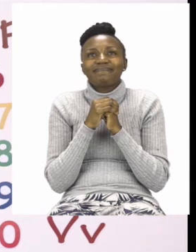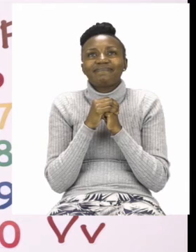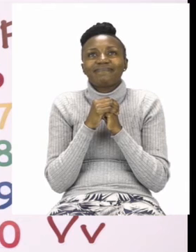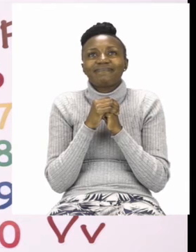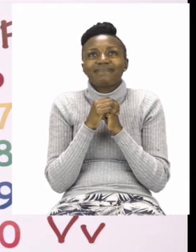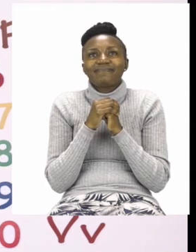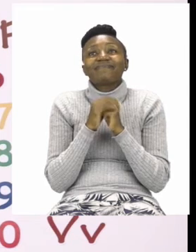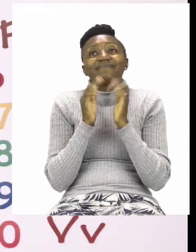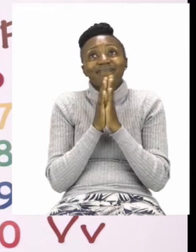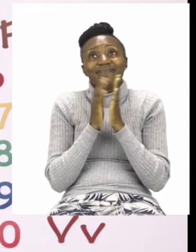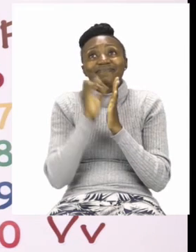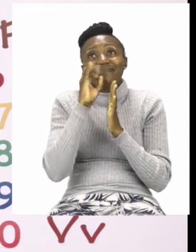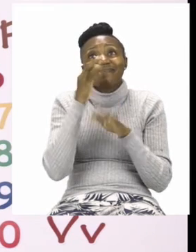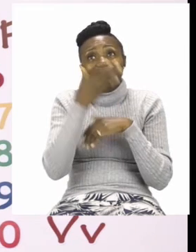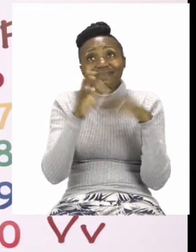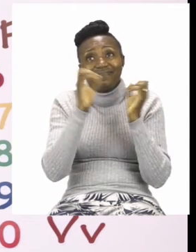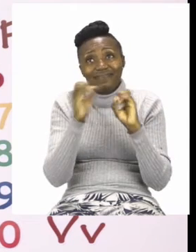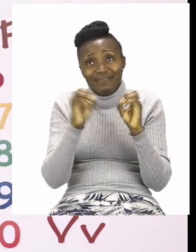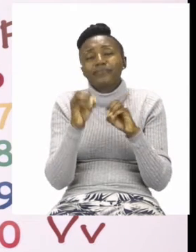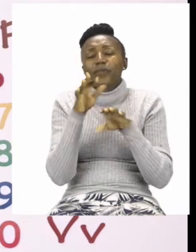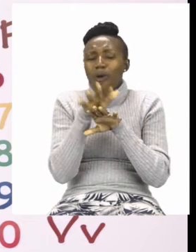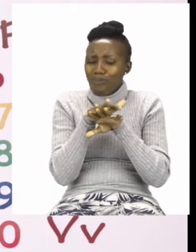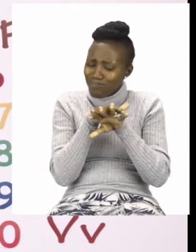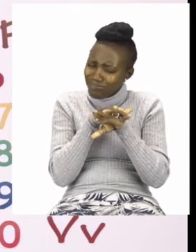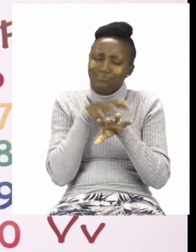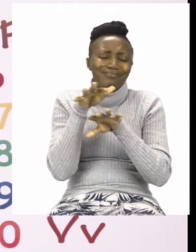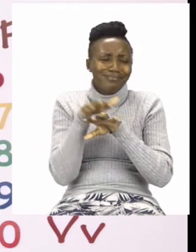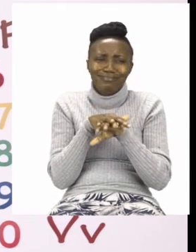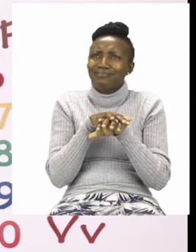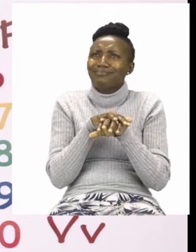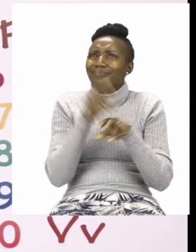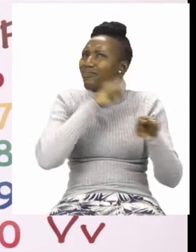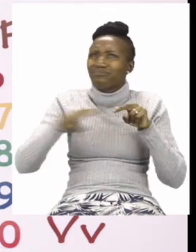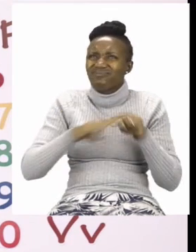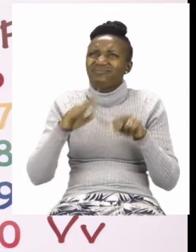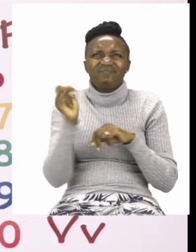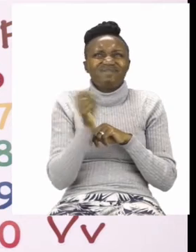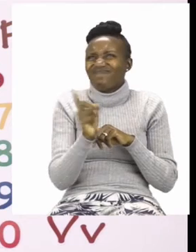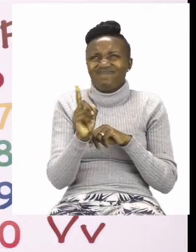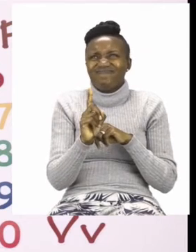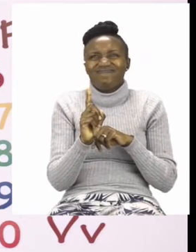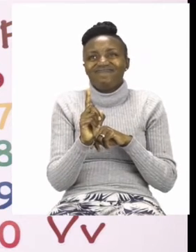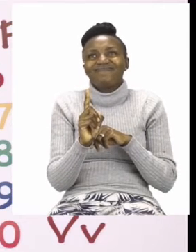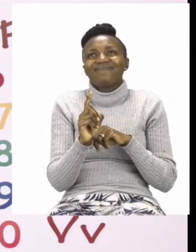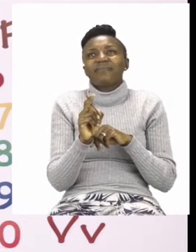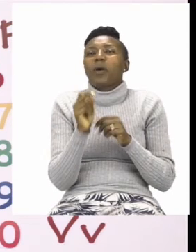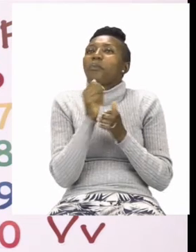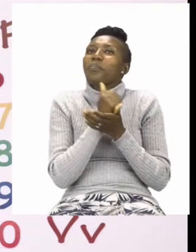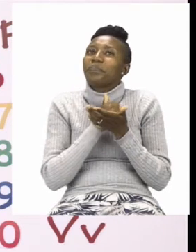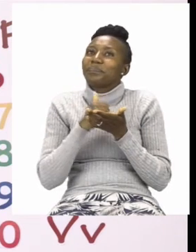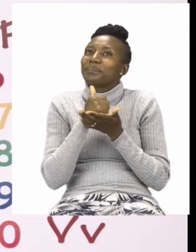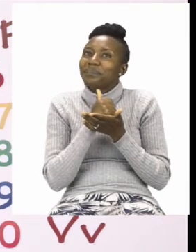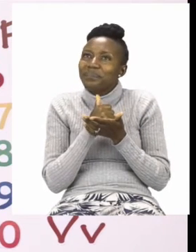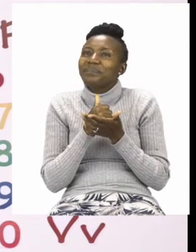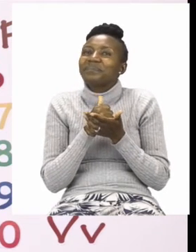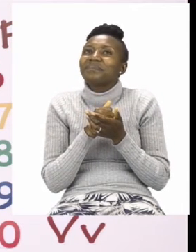done, to take your time still. There's no rush. Just make sure it's neat. Now the next pattern that we have is